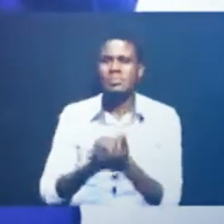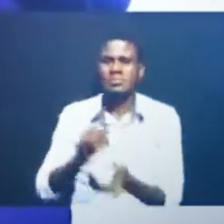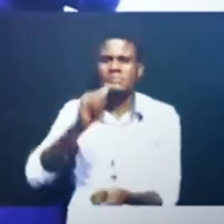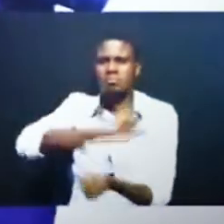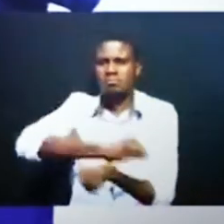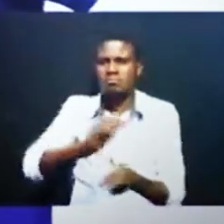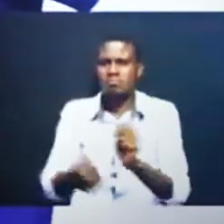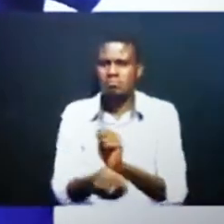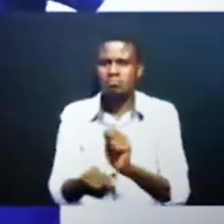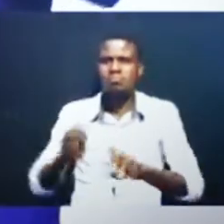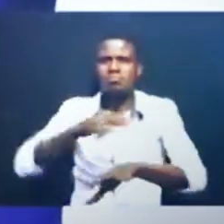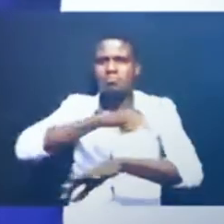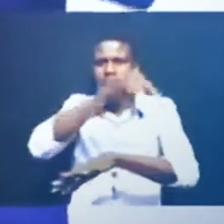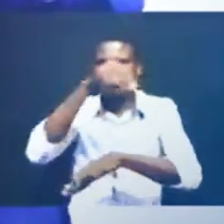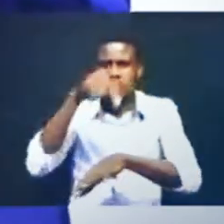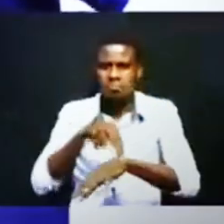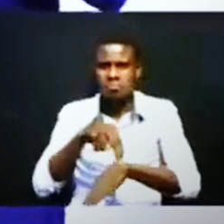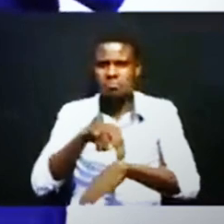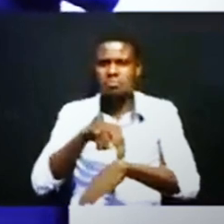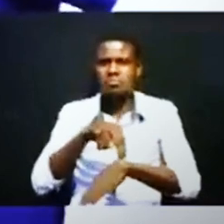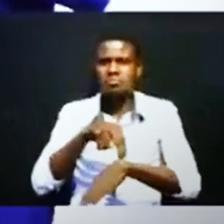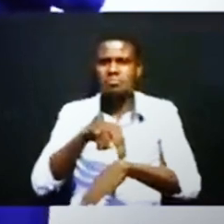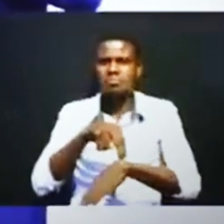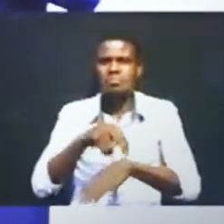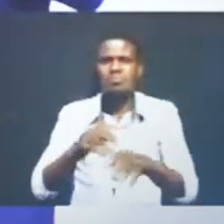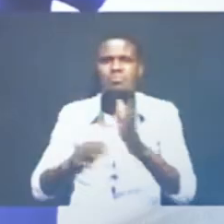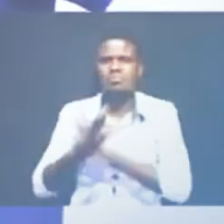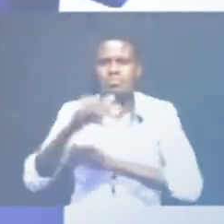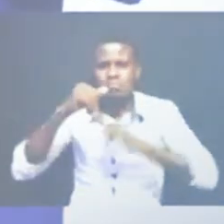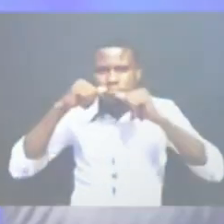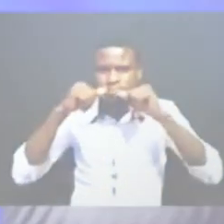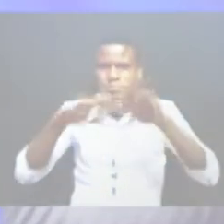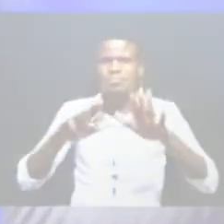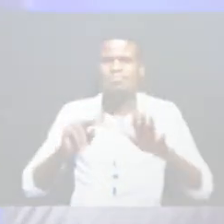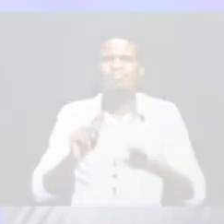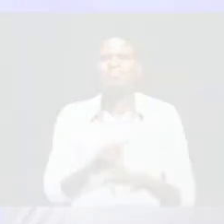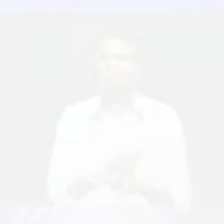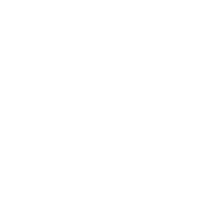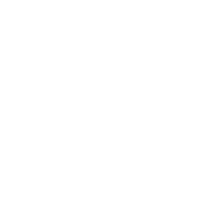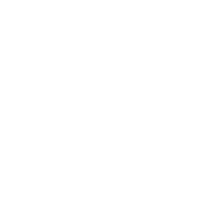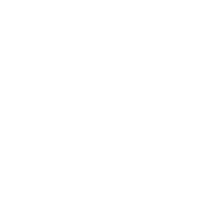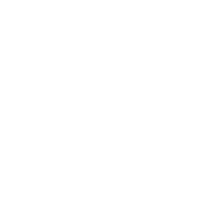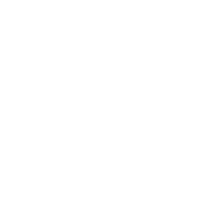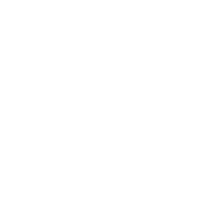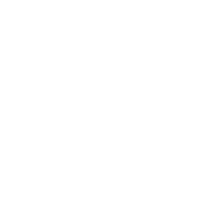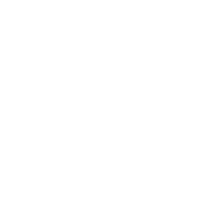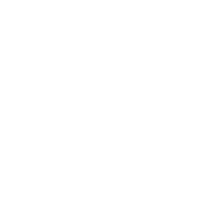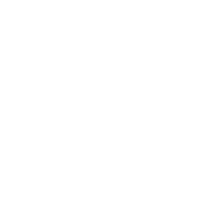transform our nations. God bless us. Shall we rise to our